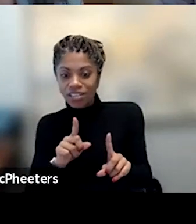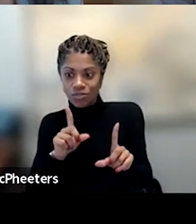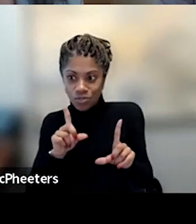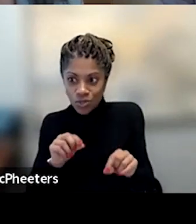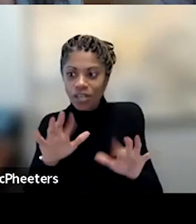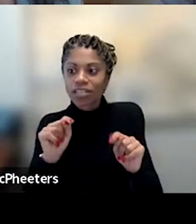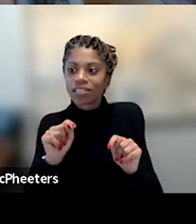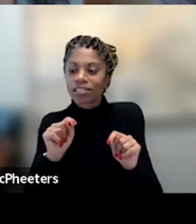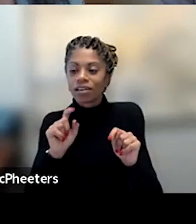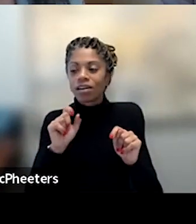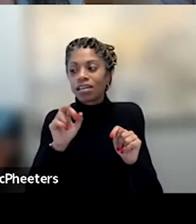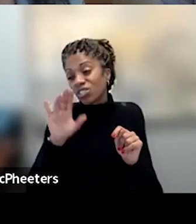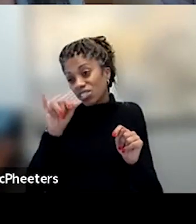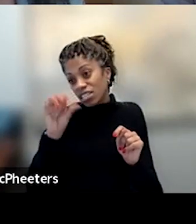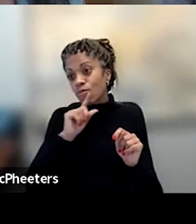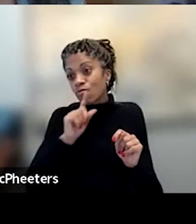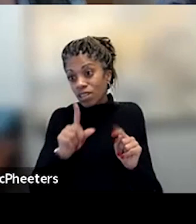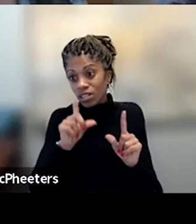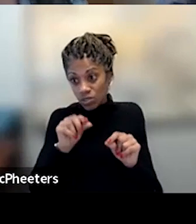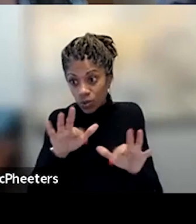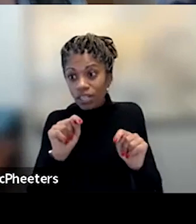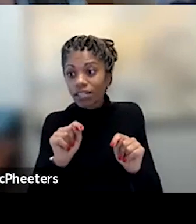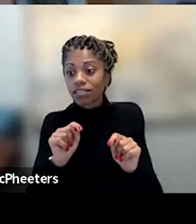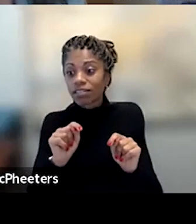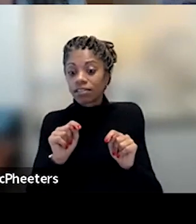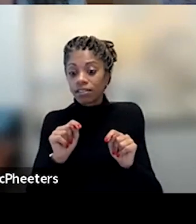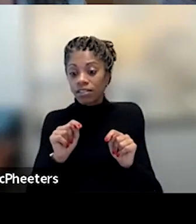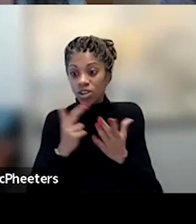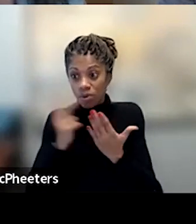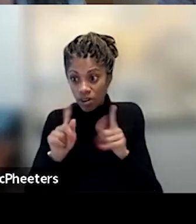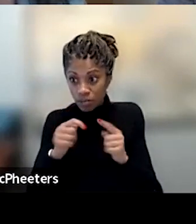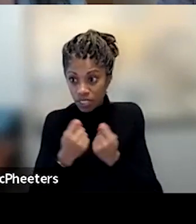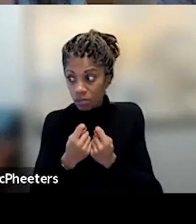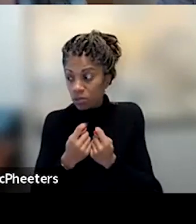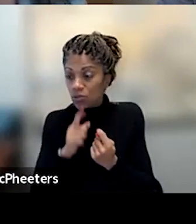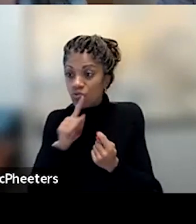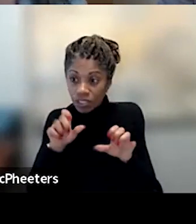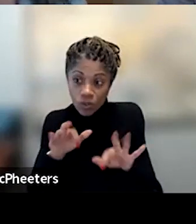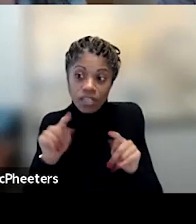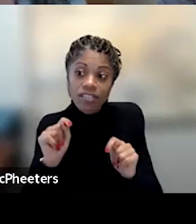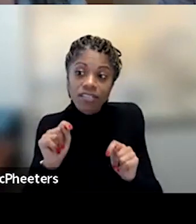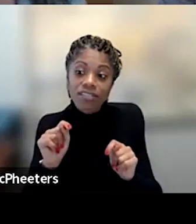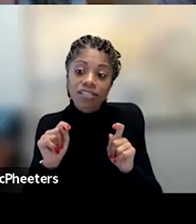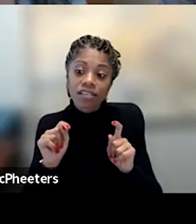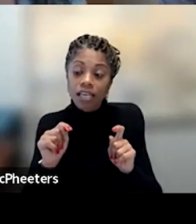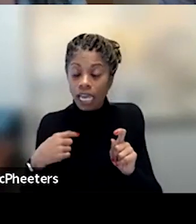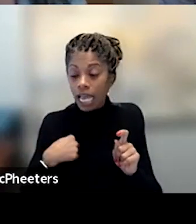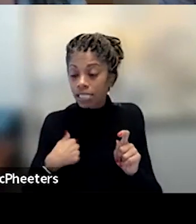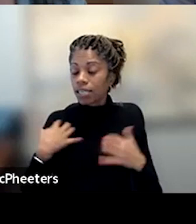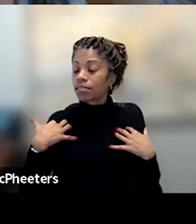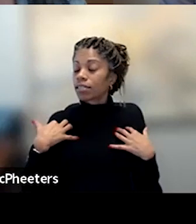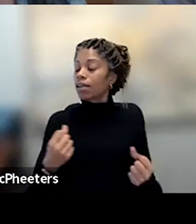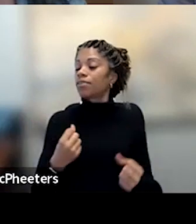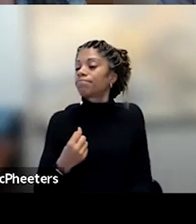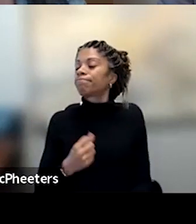really about it? Your program teams, are you really, really about it? And I could say with confidence, yeah, we really are. And now she's